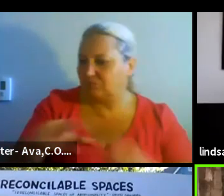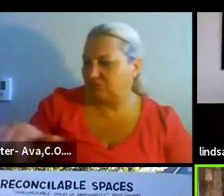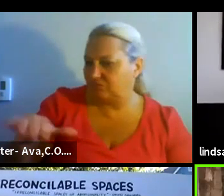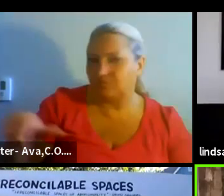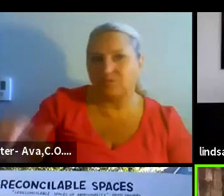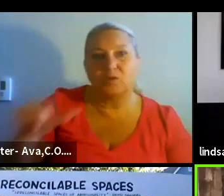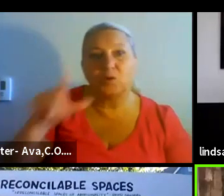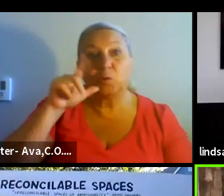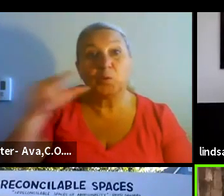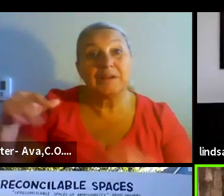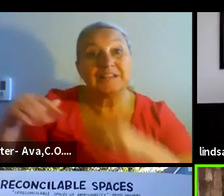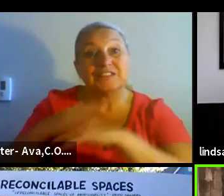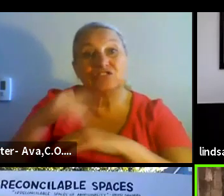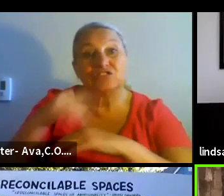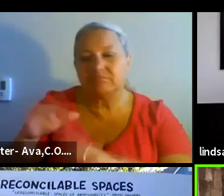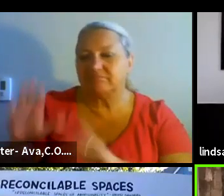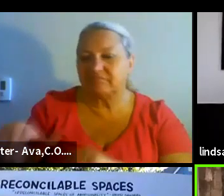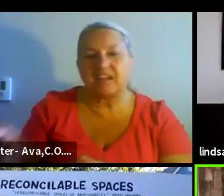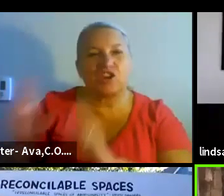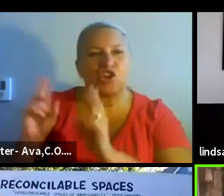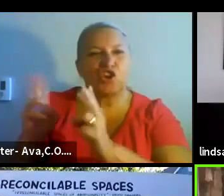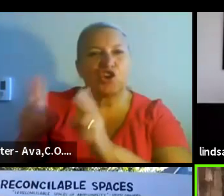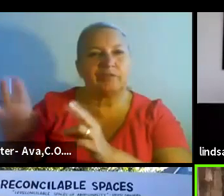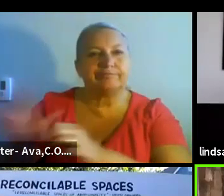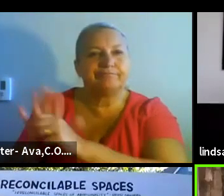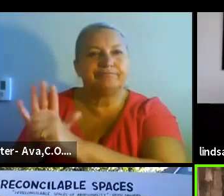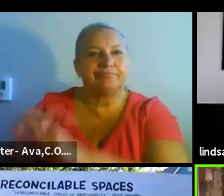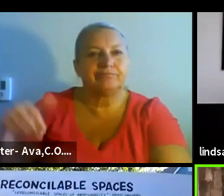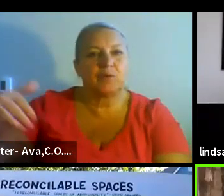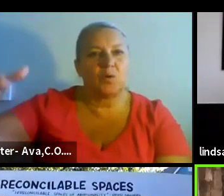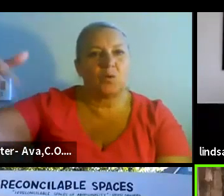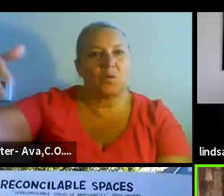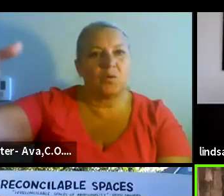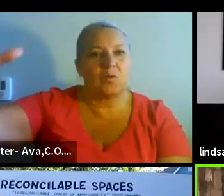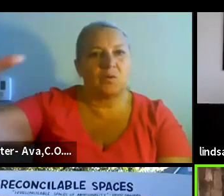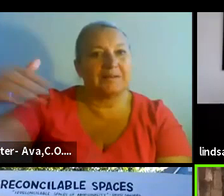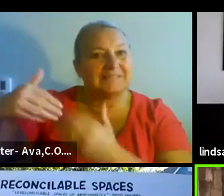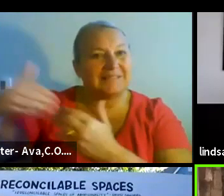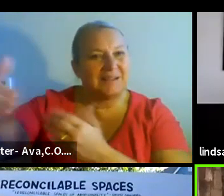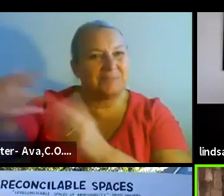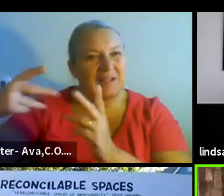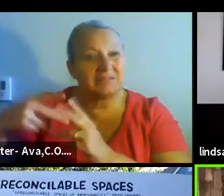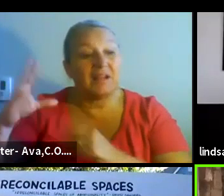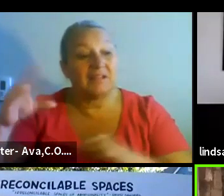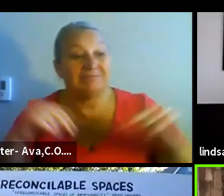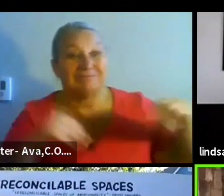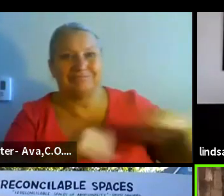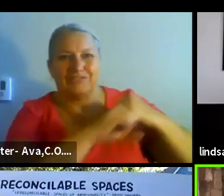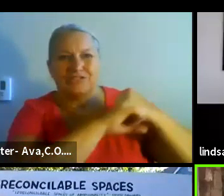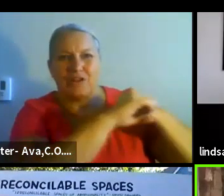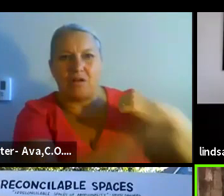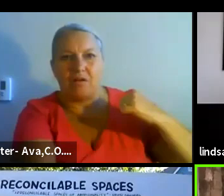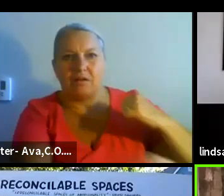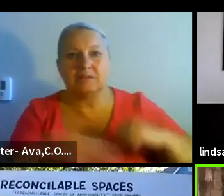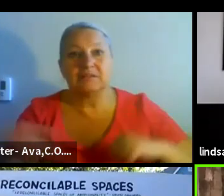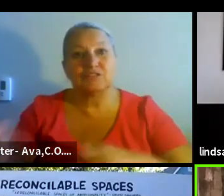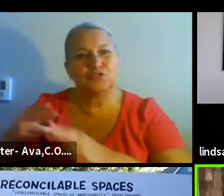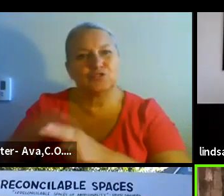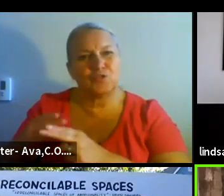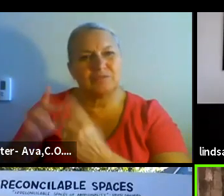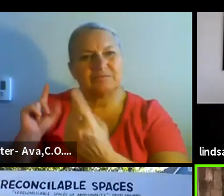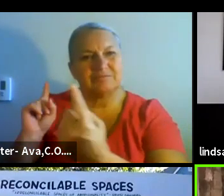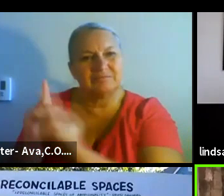on, to get to the next place. And I surmise the tour would have been shorter. And I further surmise that